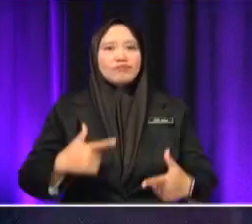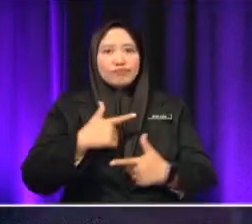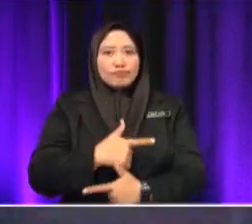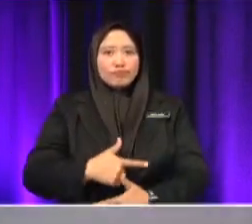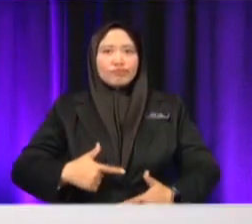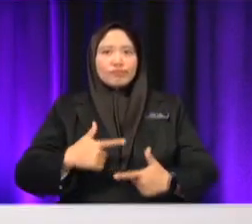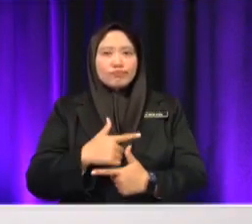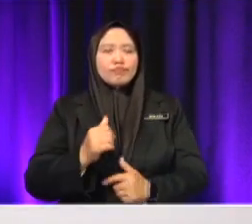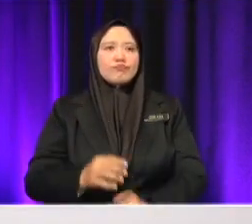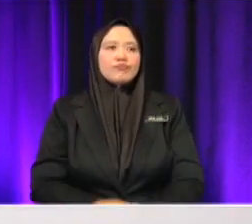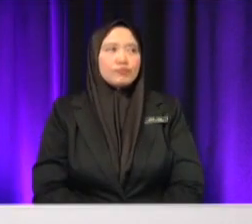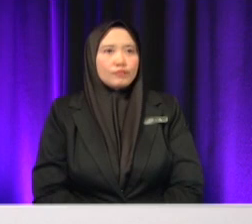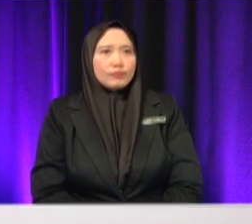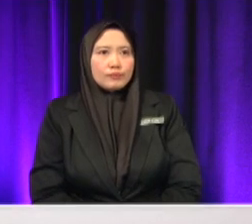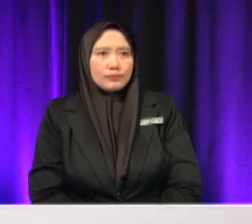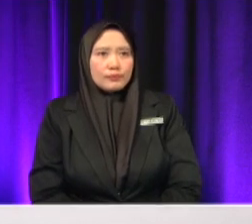this?